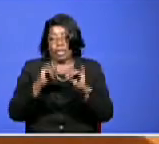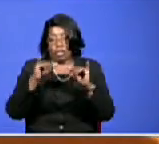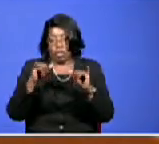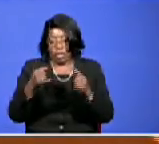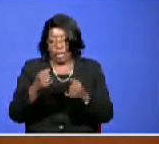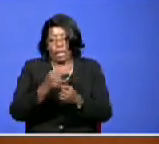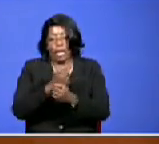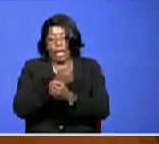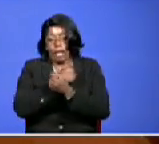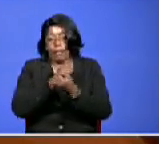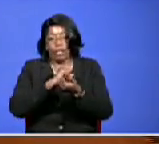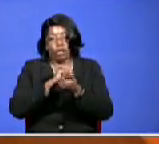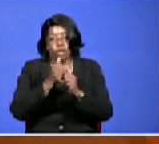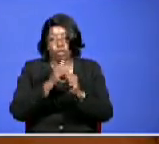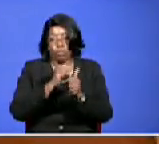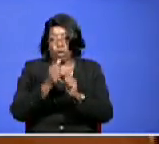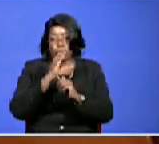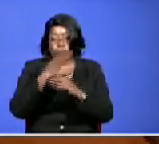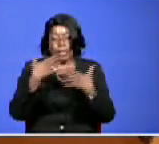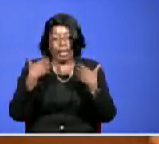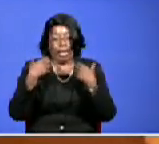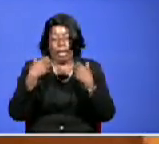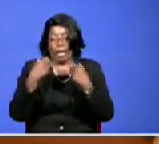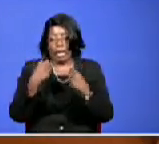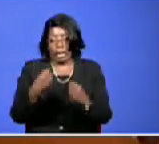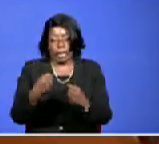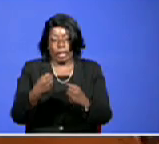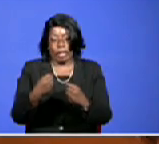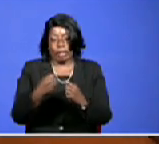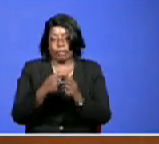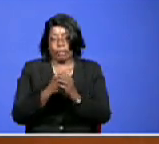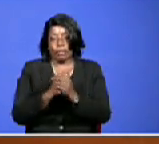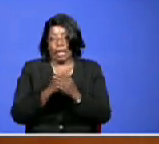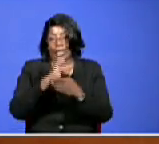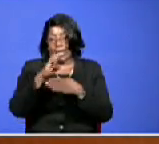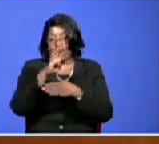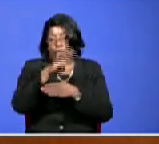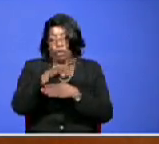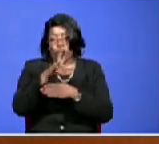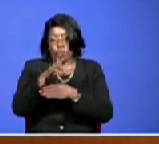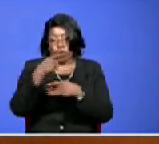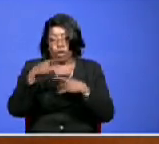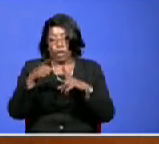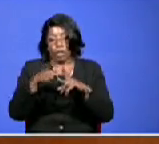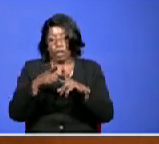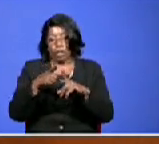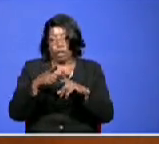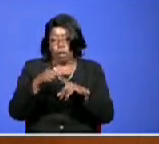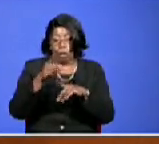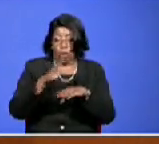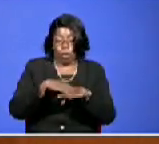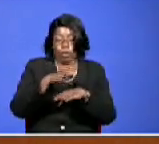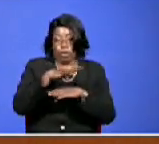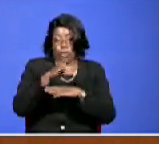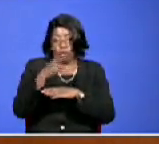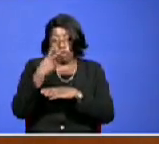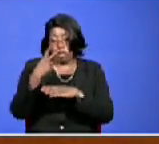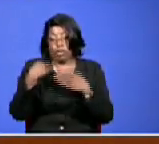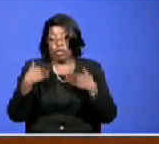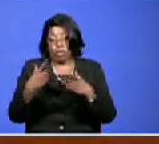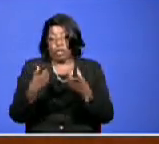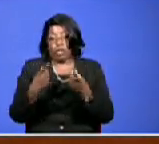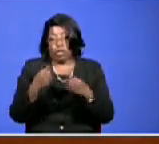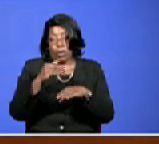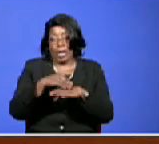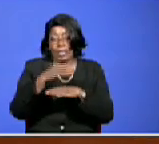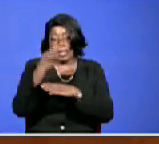Just loving the sport, being healthy, being fit, at the age of 43, now going on 44, seeing what this body could do up to